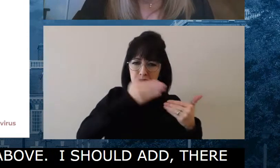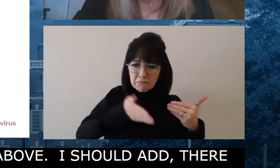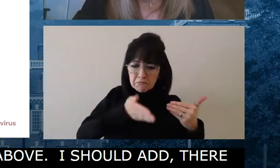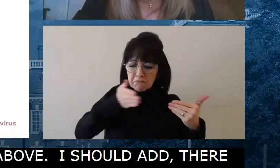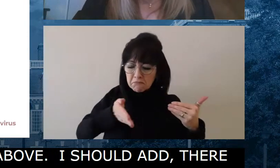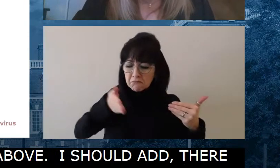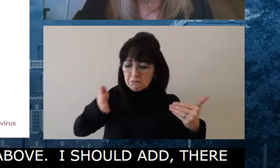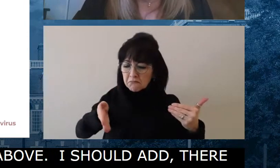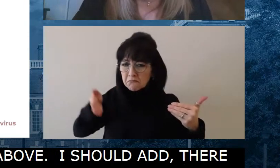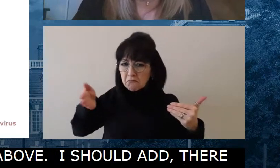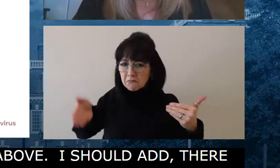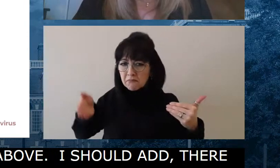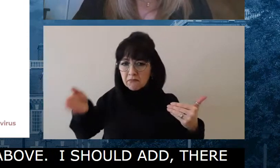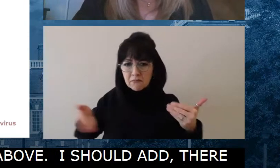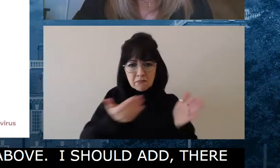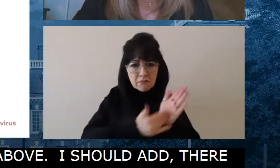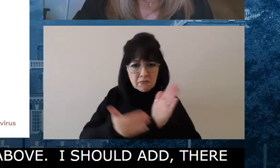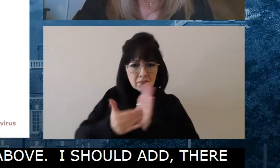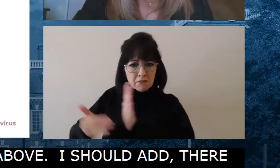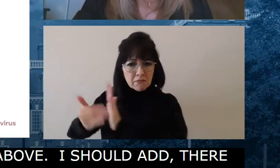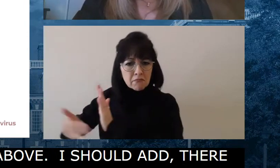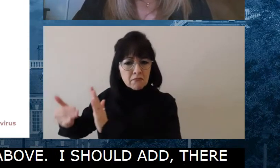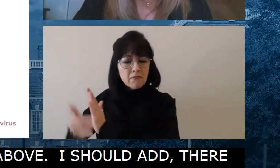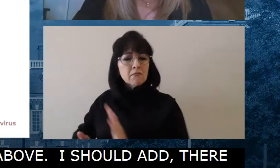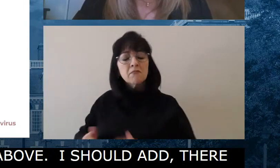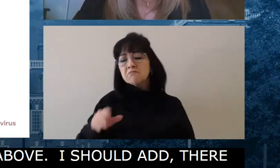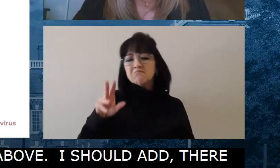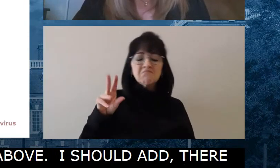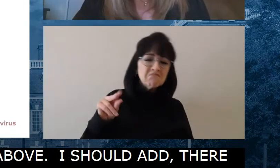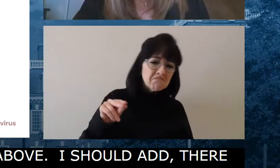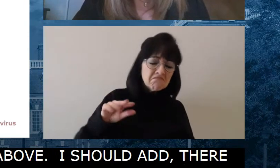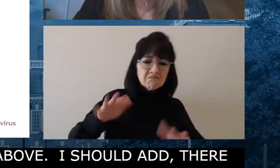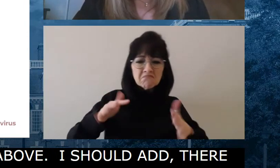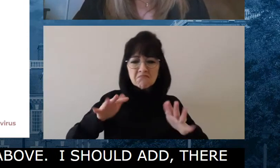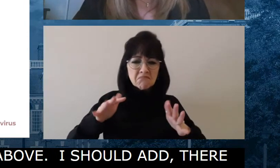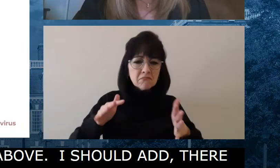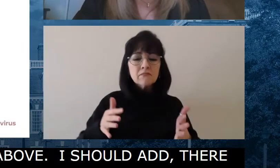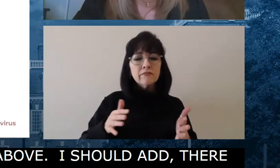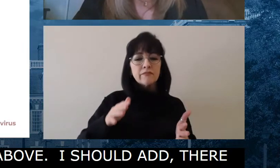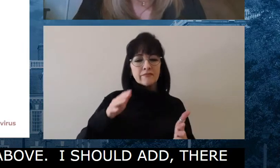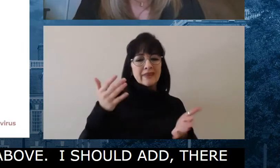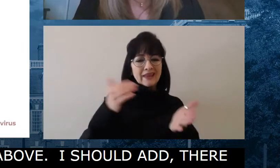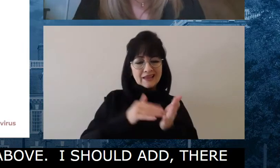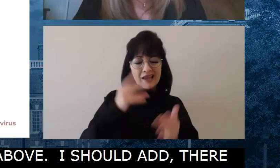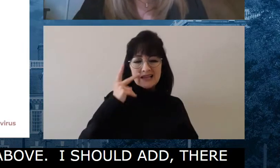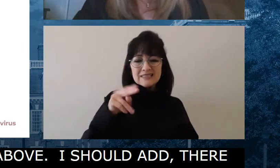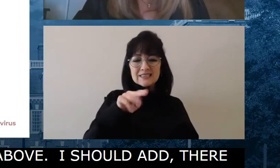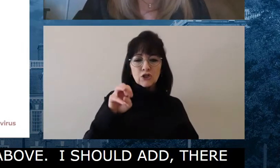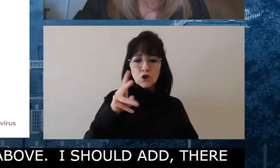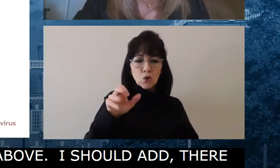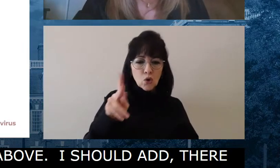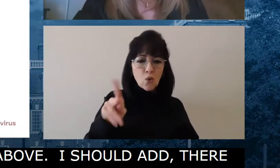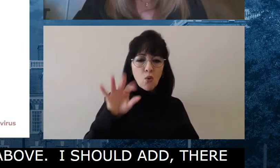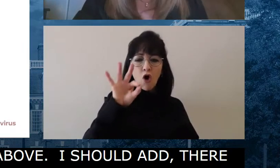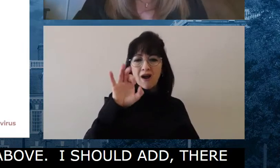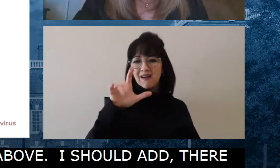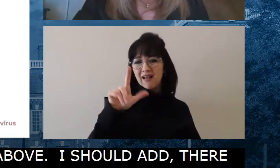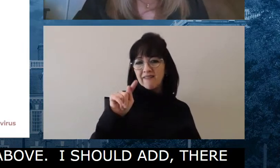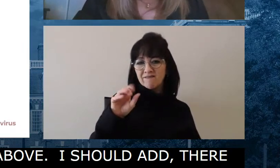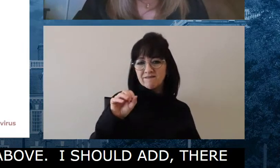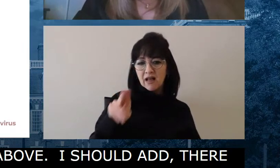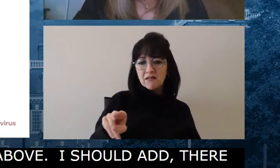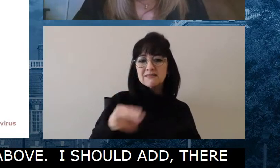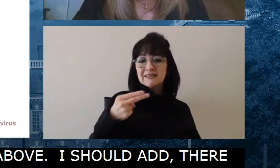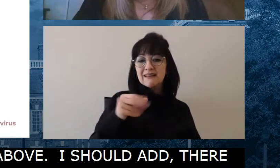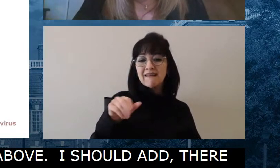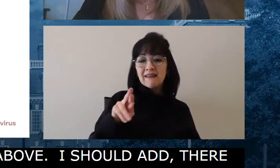19711 in Newark, as well as Magnolia, Felton, Harrington, and Selbyville. So of course, we'll keep an eye on this and